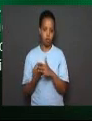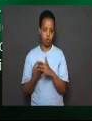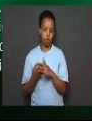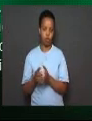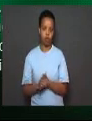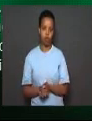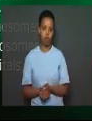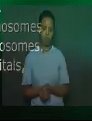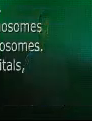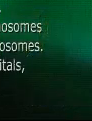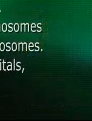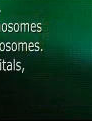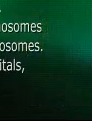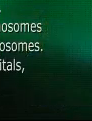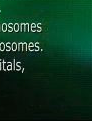Begin.